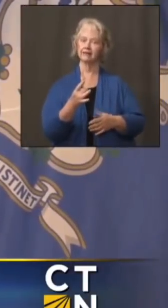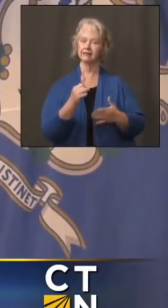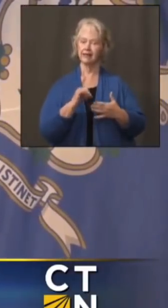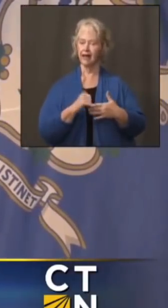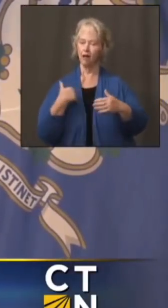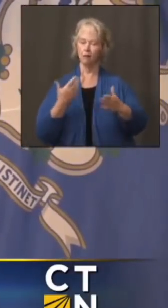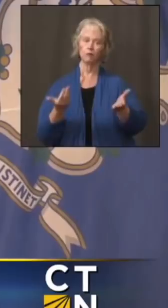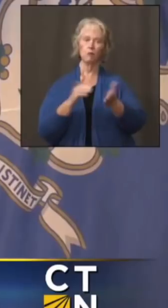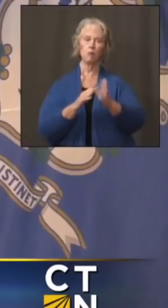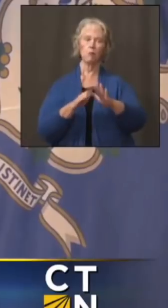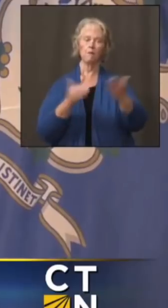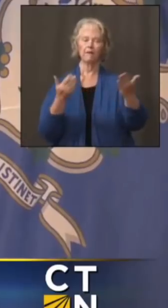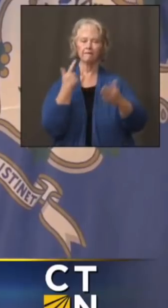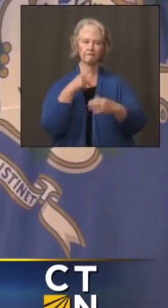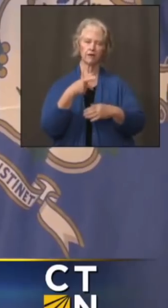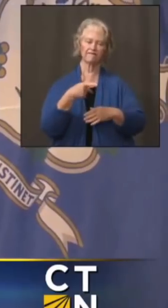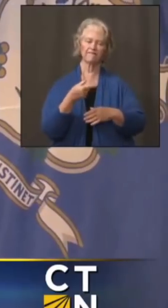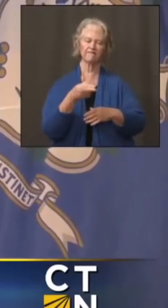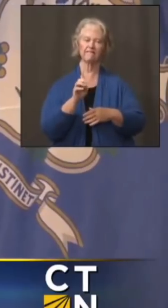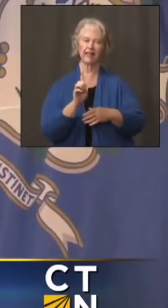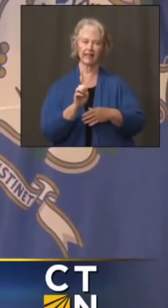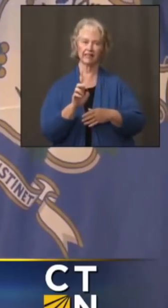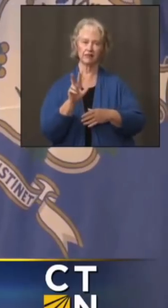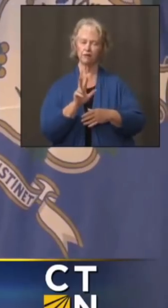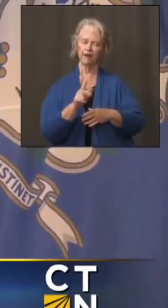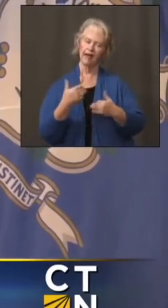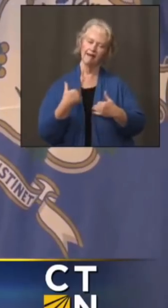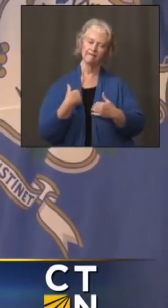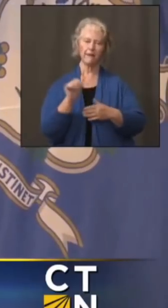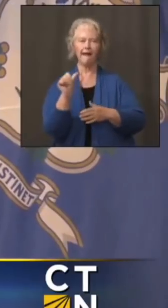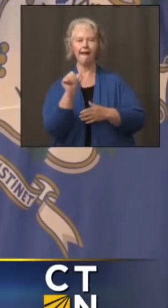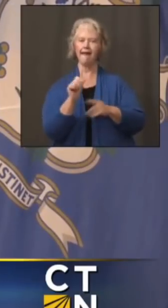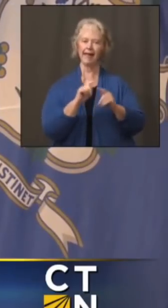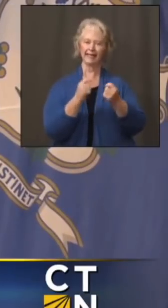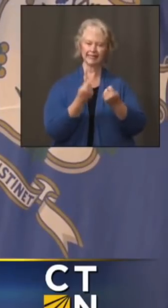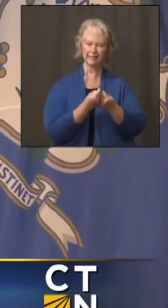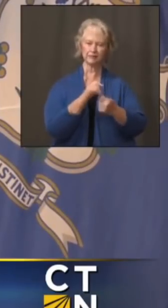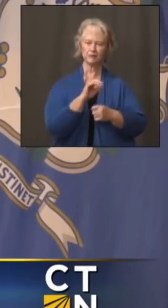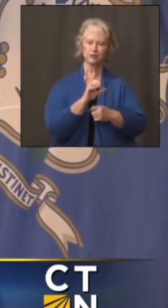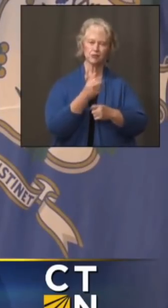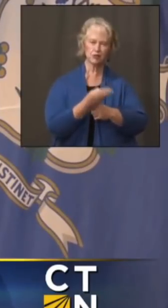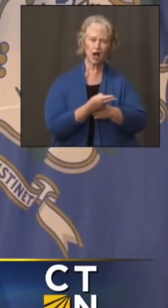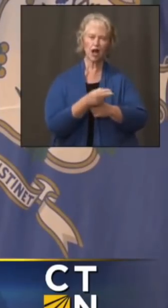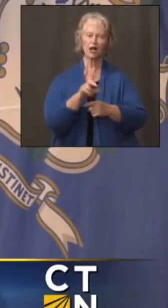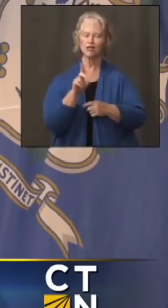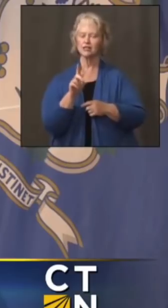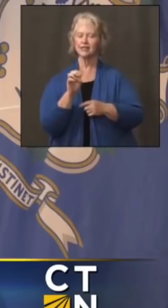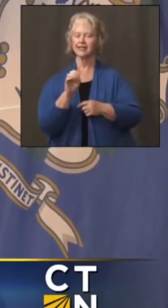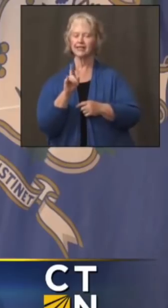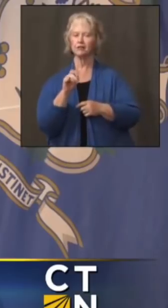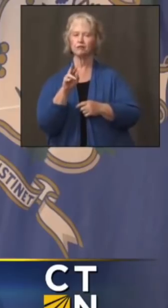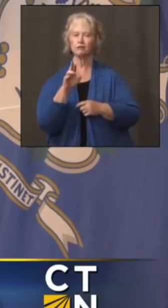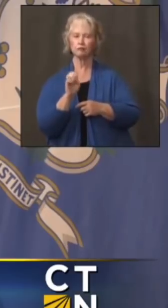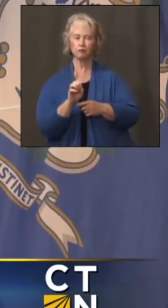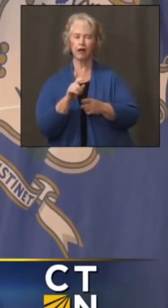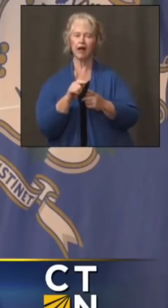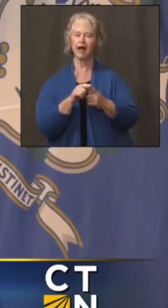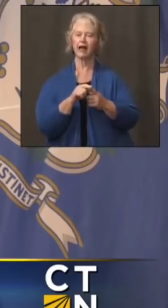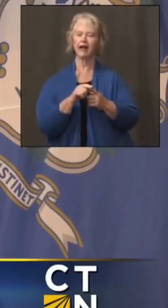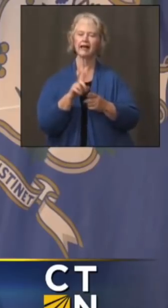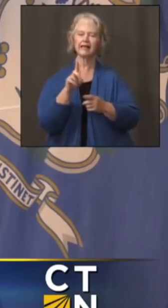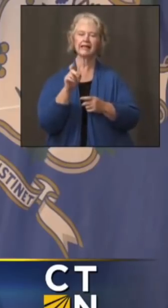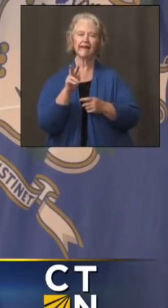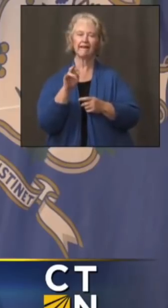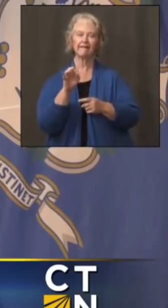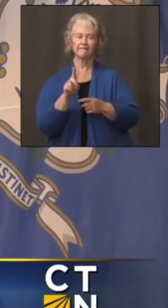3. I've got the A team with me, Josh and Deirdre and David and Paul here on Teams.